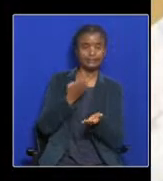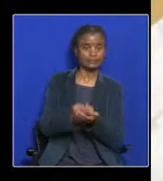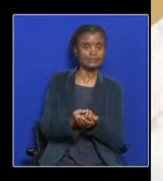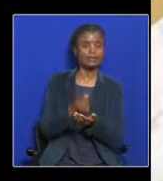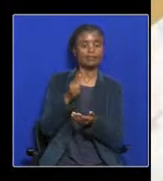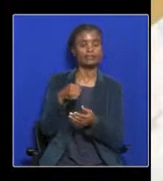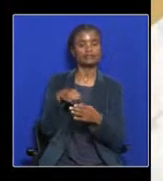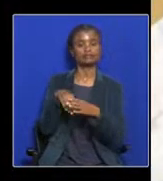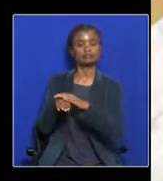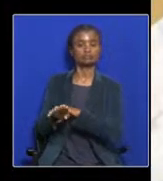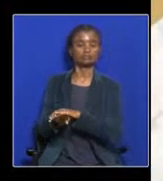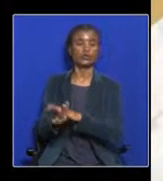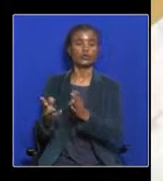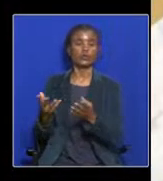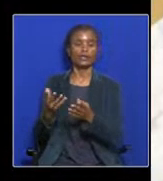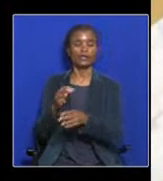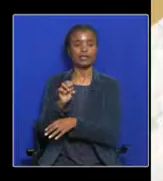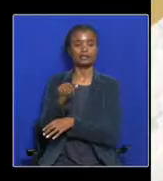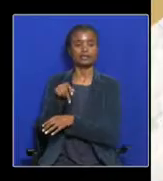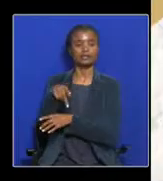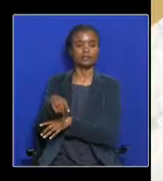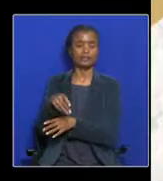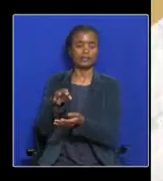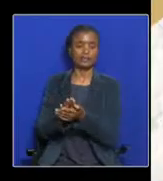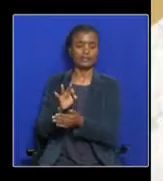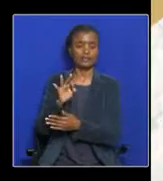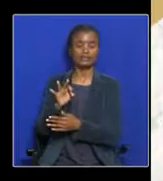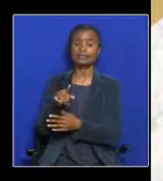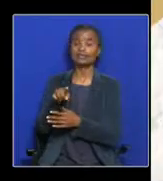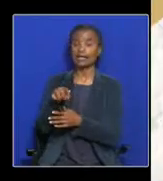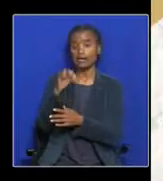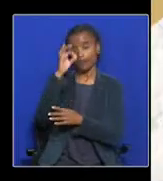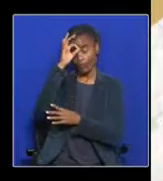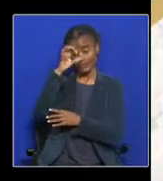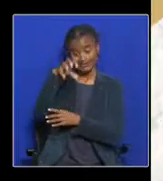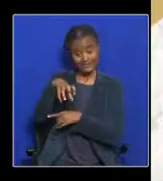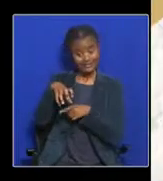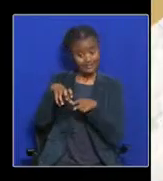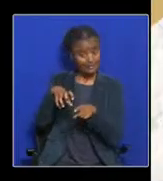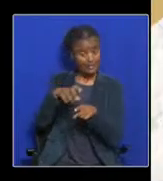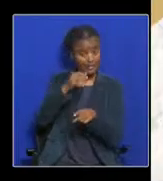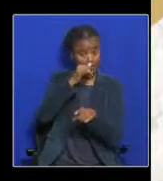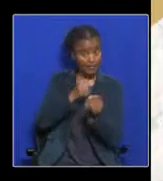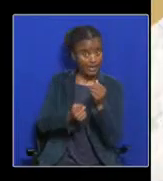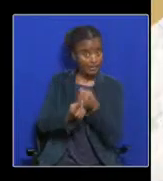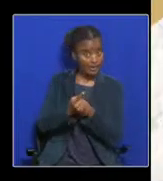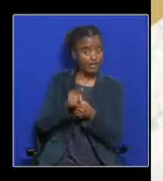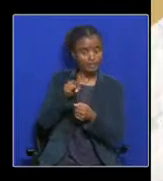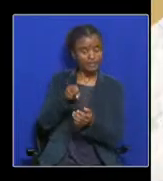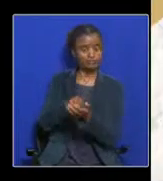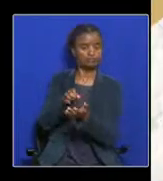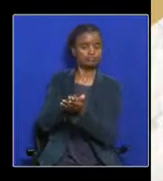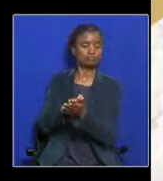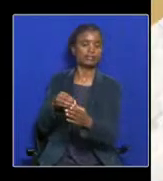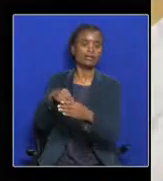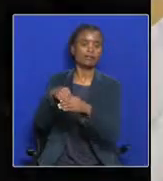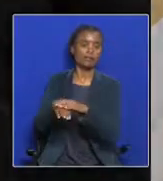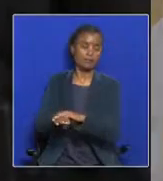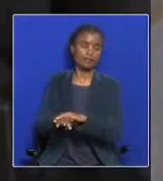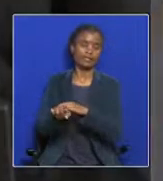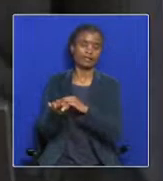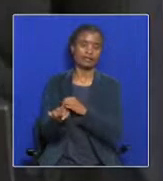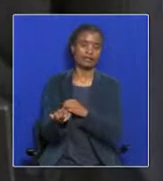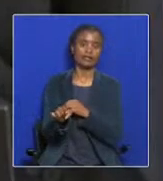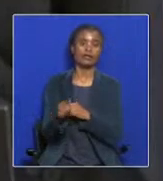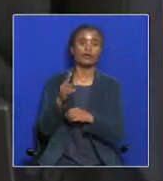SAP 13 of the relevant police station where the crime was committed or where the property was found, and then transferred